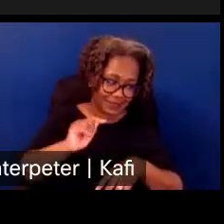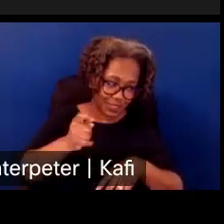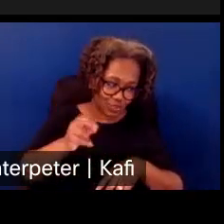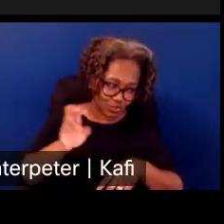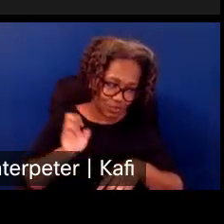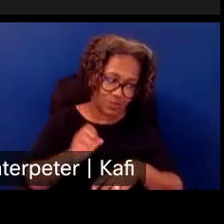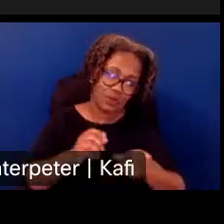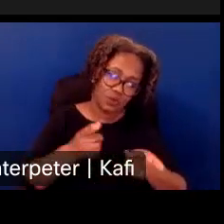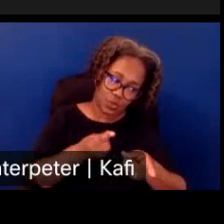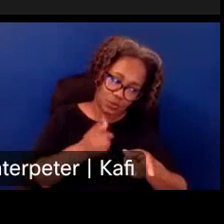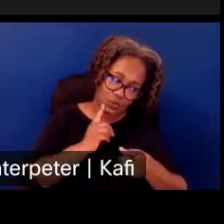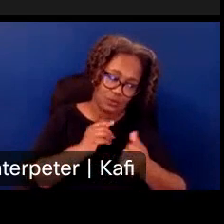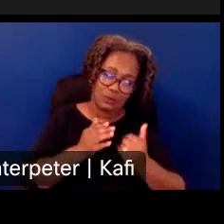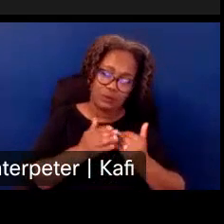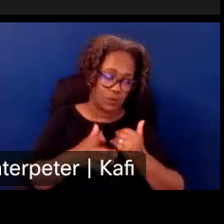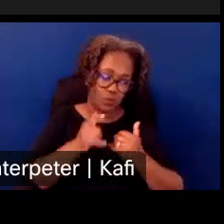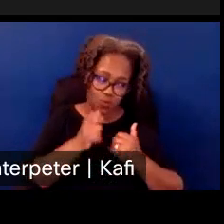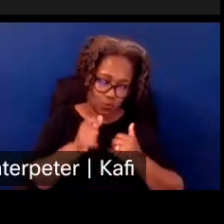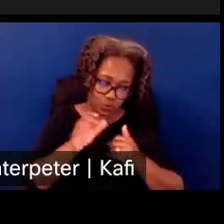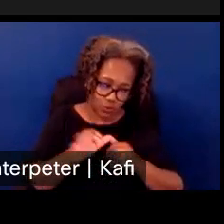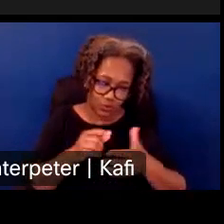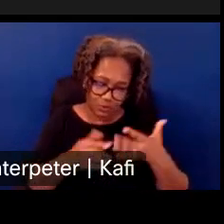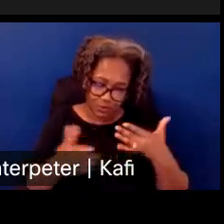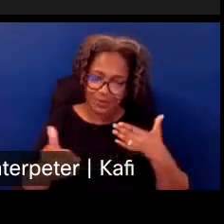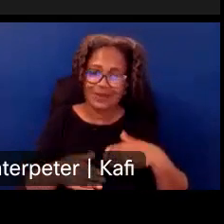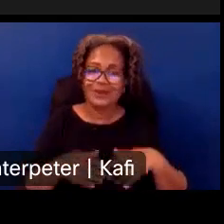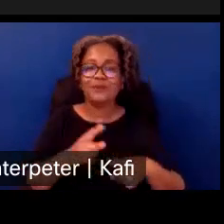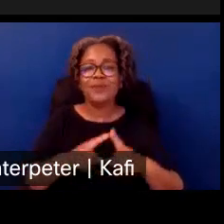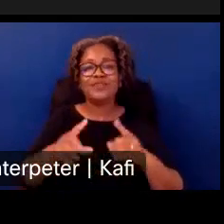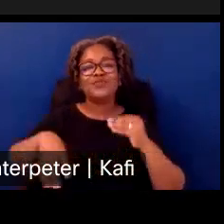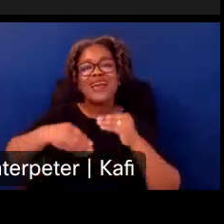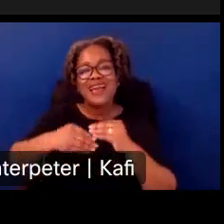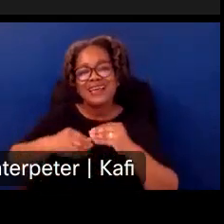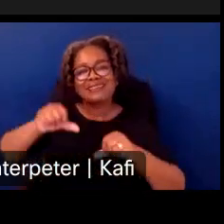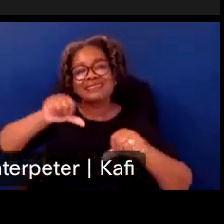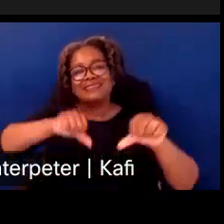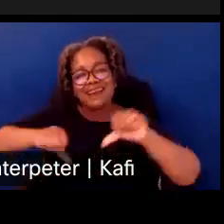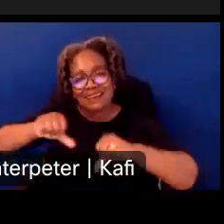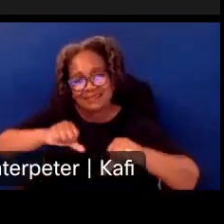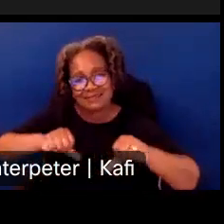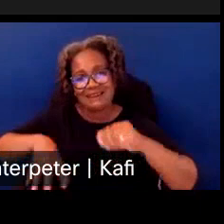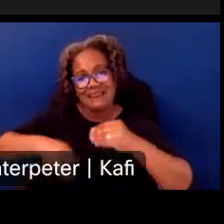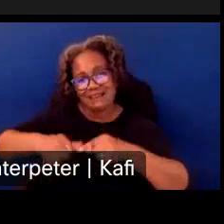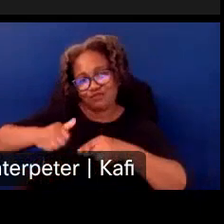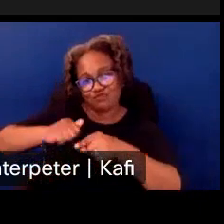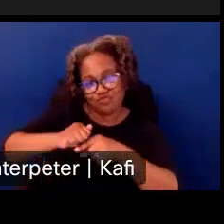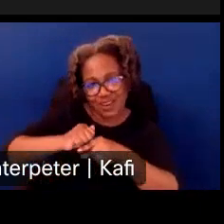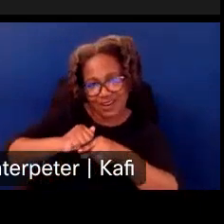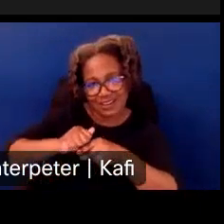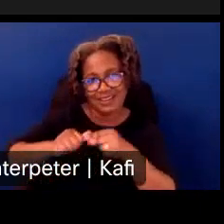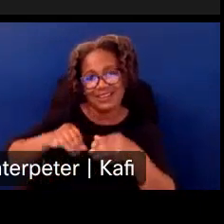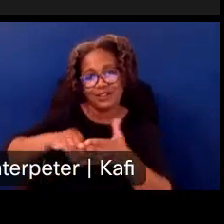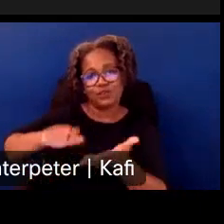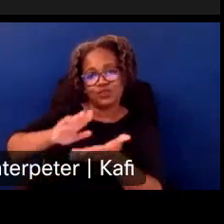has gained in her training as well as her experience. And it helps, it puts you in a better position so that